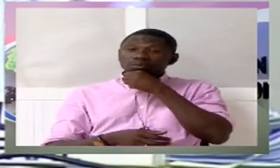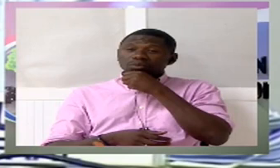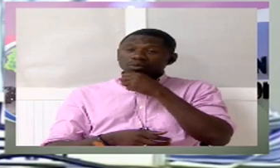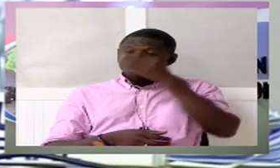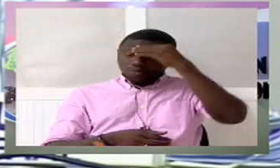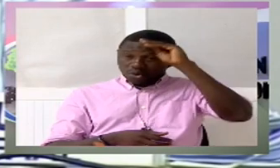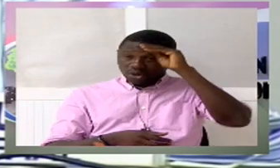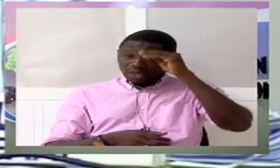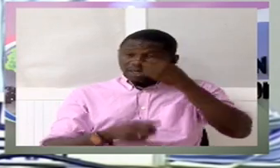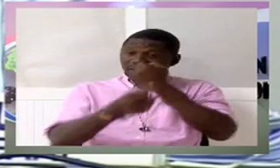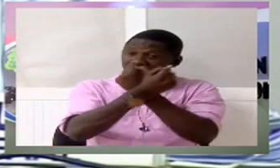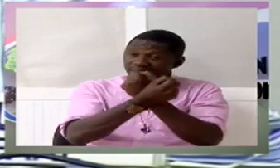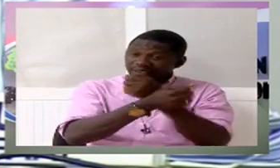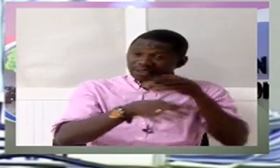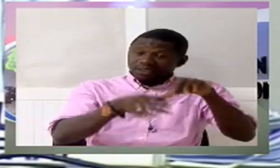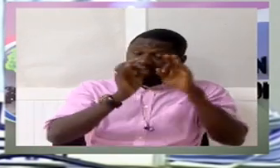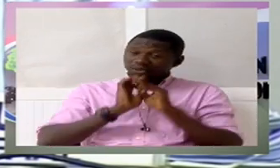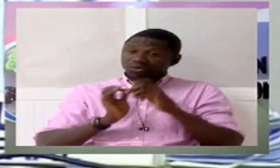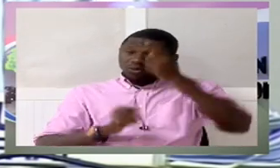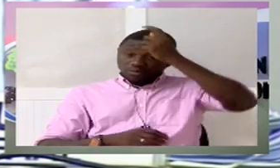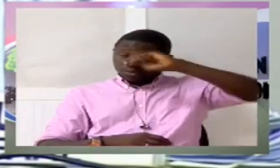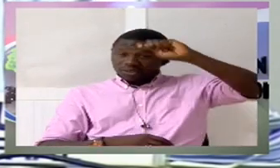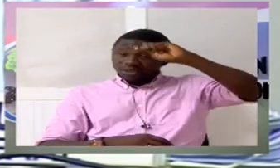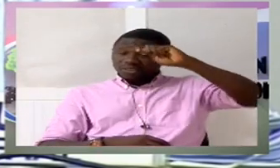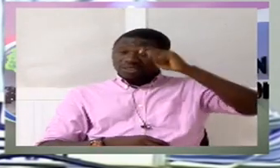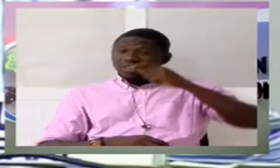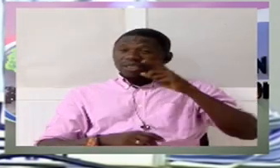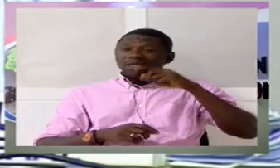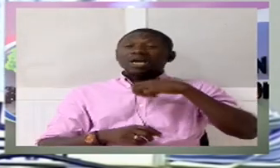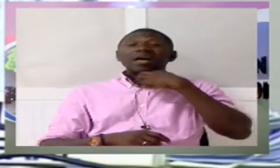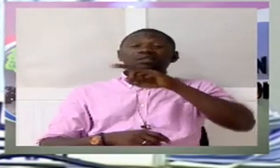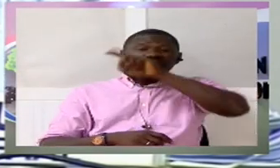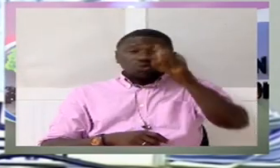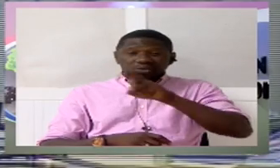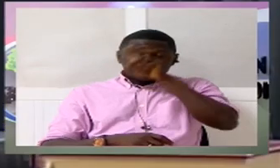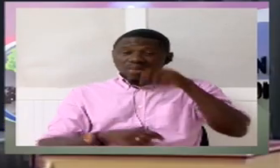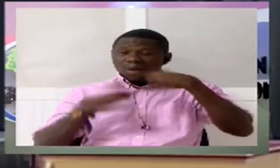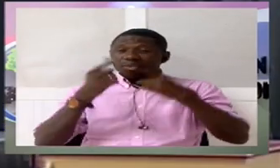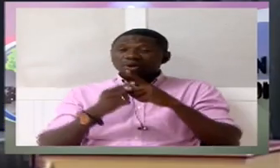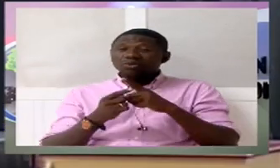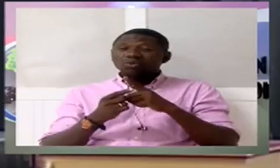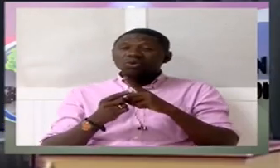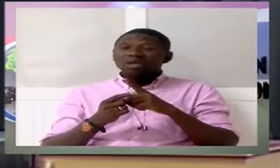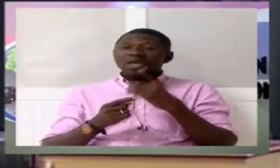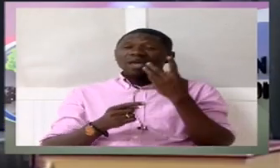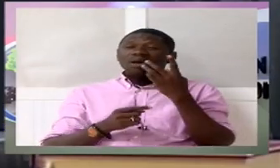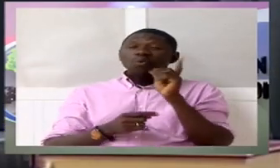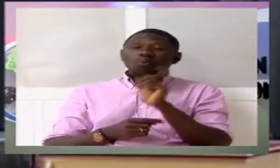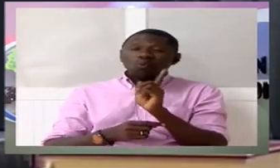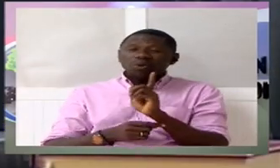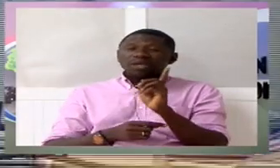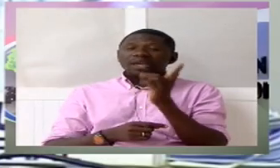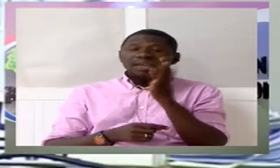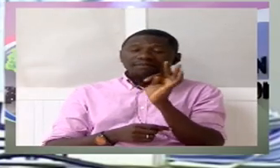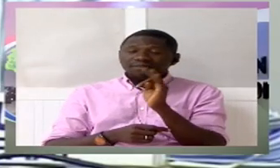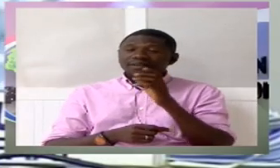to the police. And interrogated about properties his father has in on his name. Adingo sanji